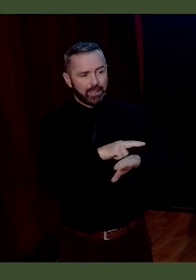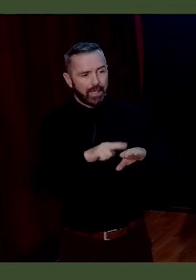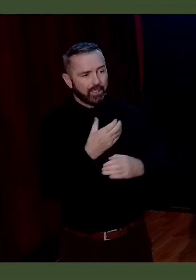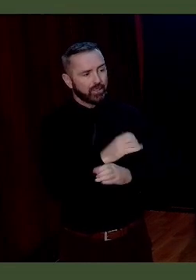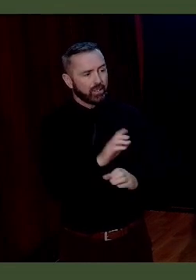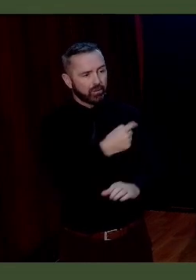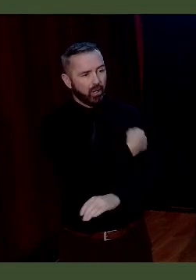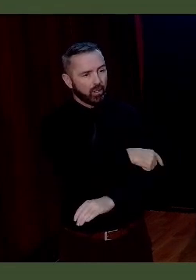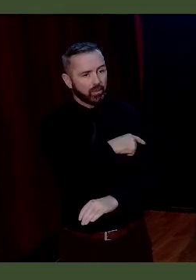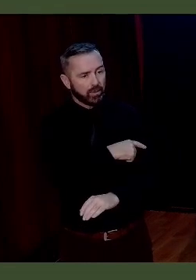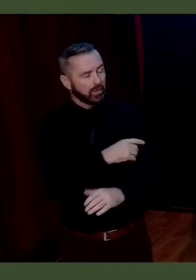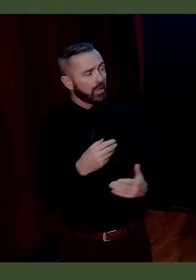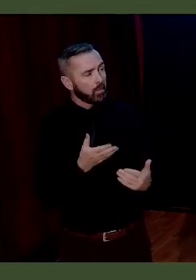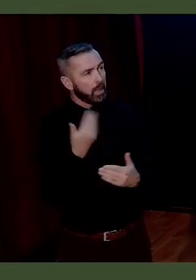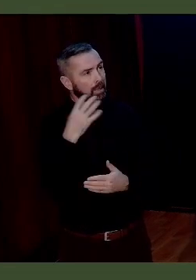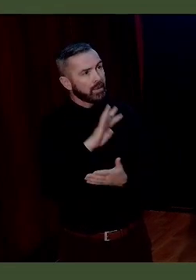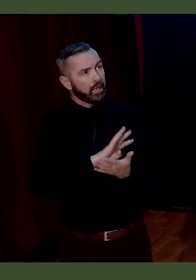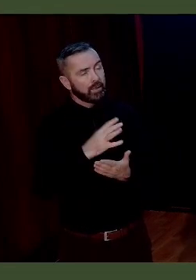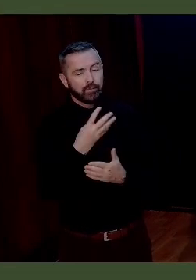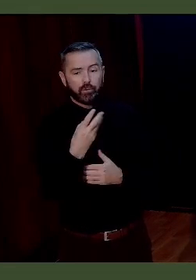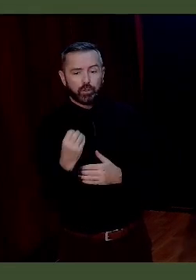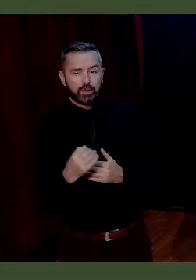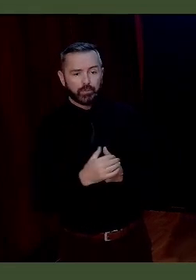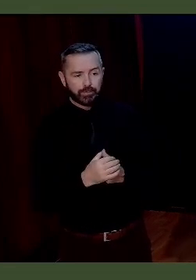Children's Hospital in the 1940s.